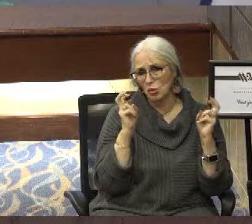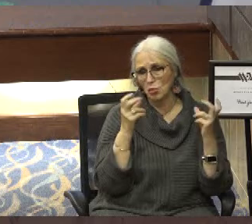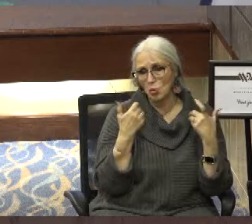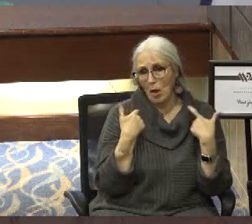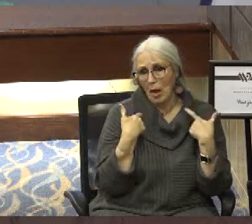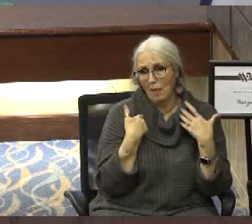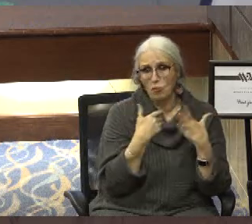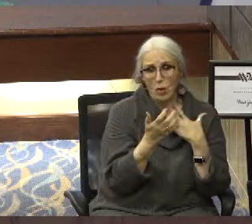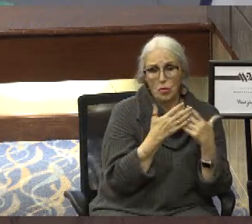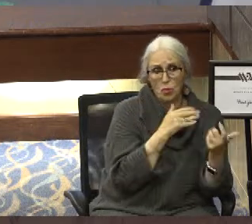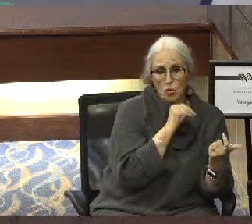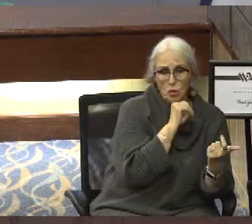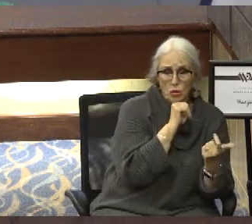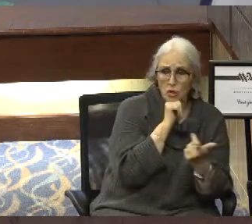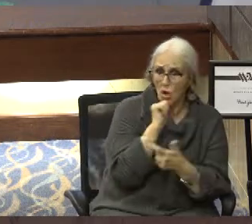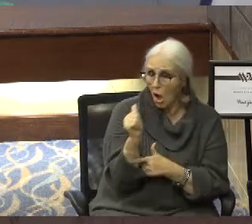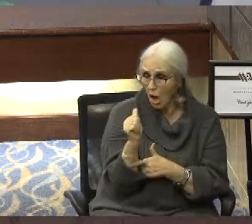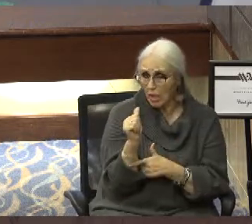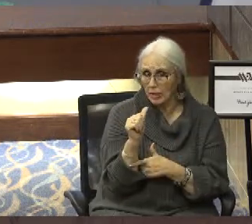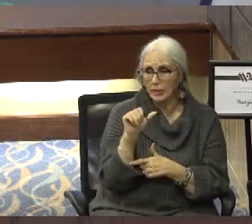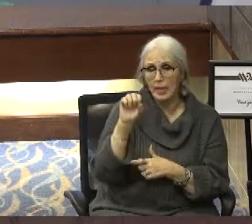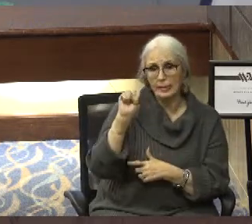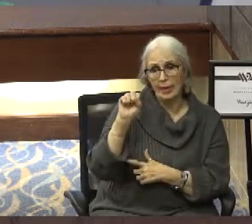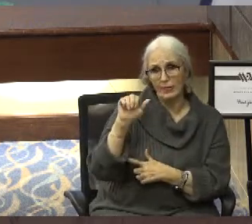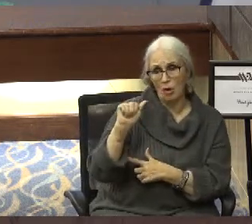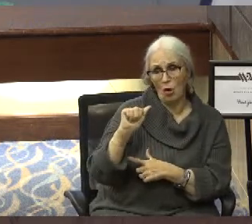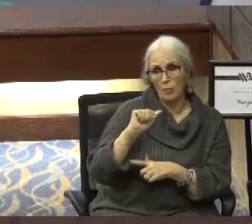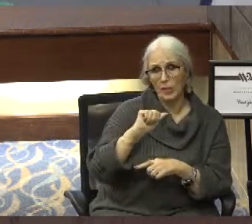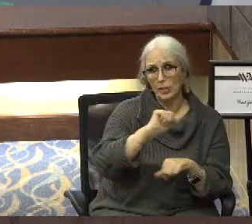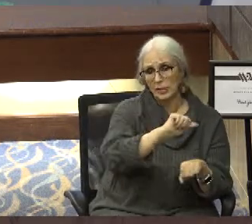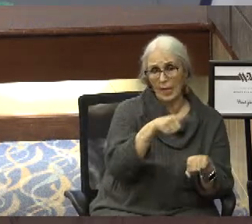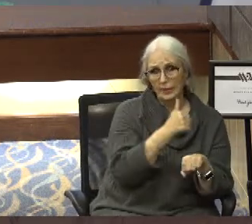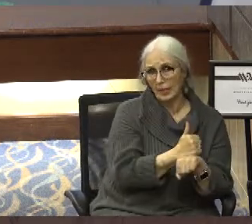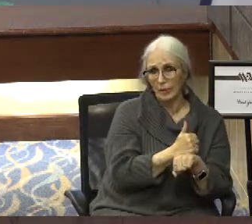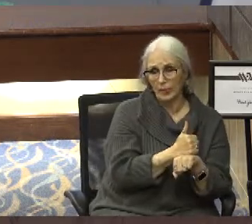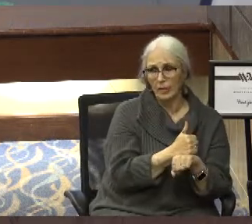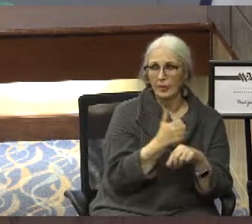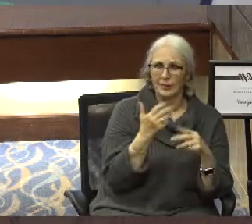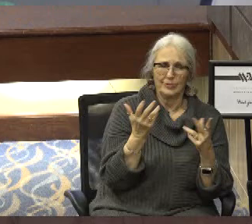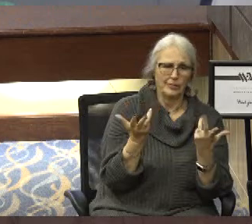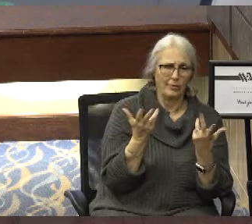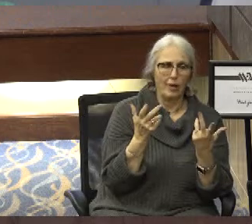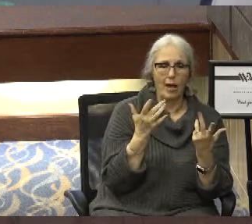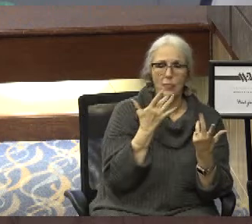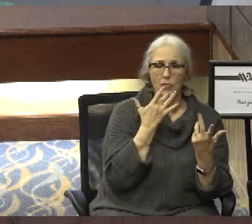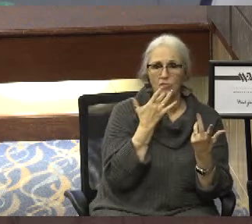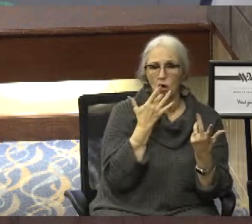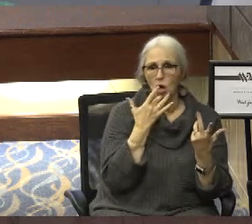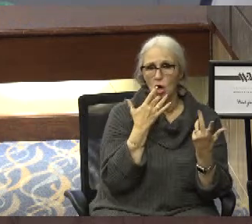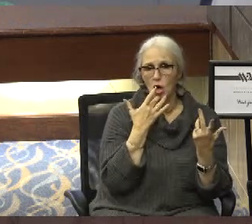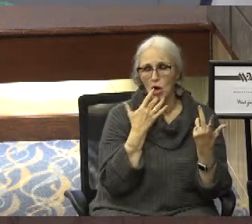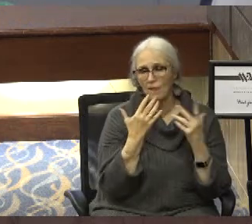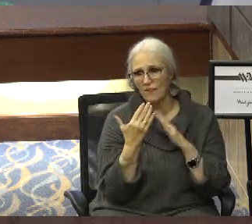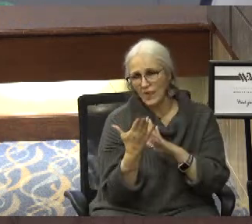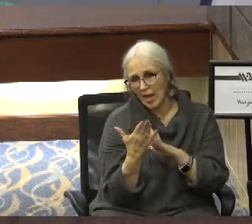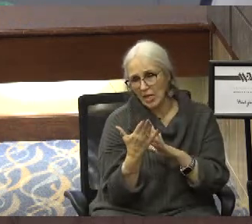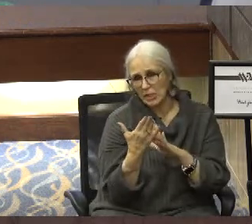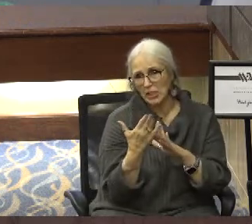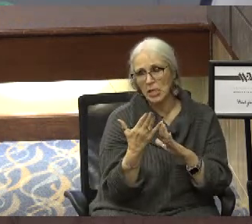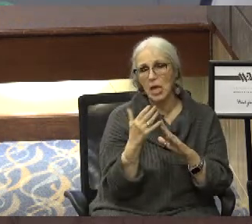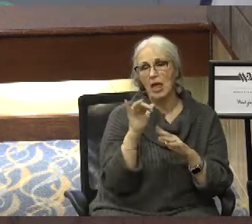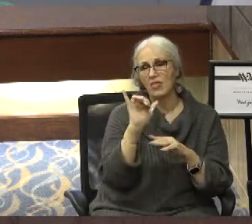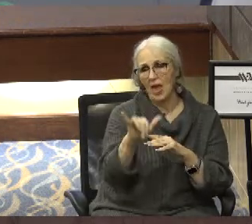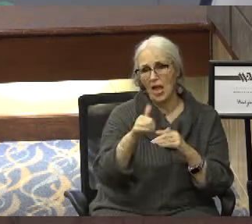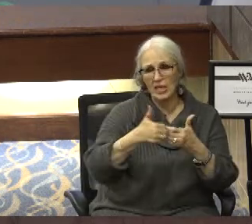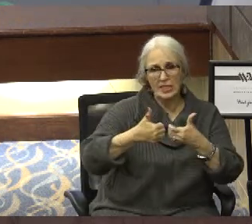whether or not the Salvation Army locates here or not, it sounds like. So I'd rather engage on those matters separately from the